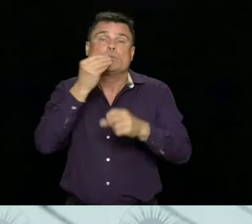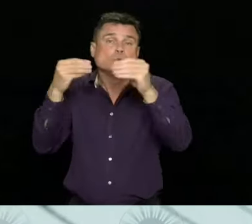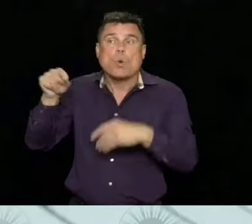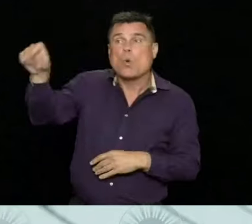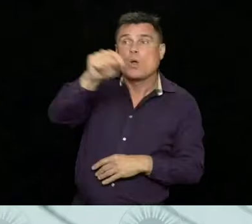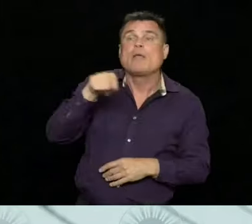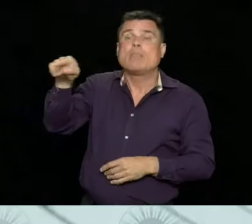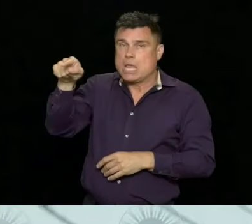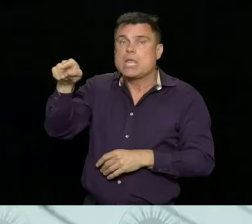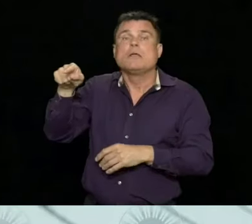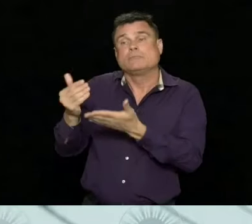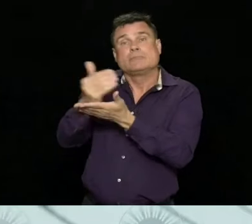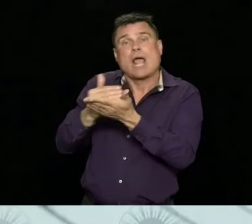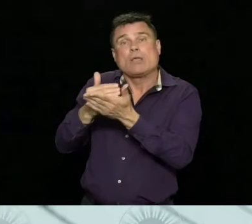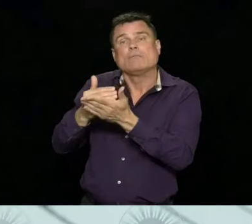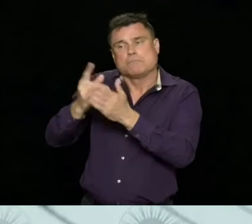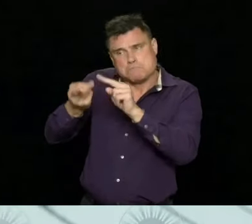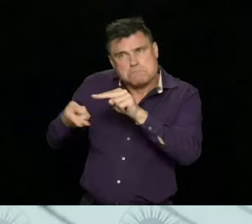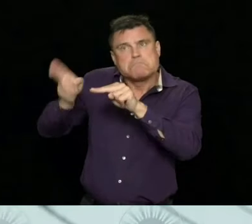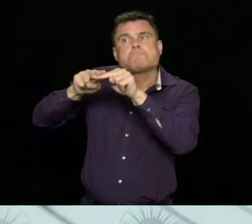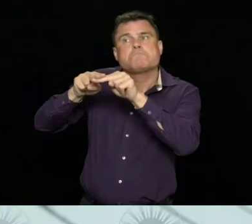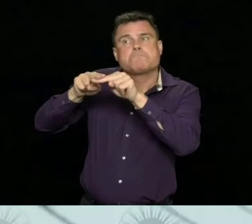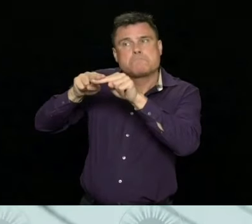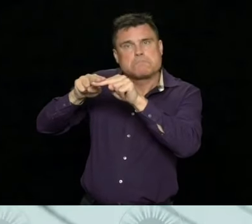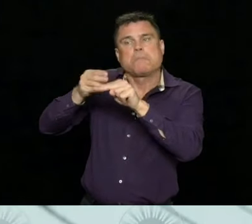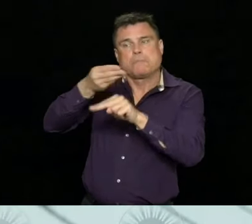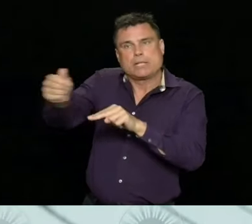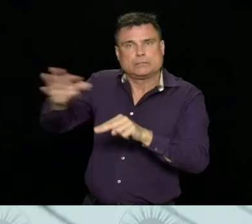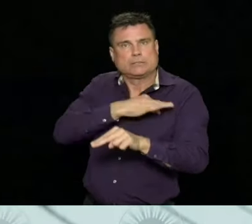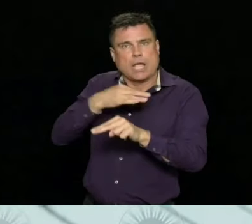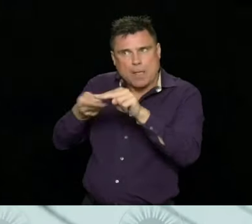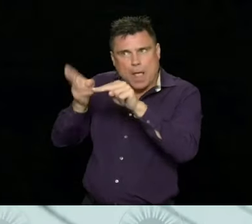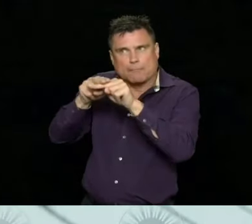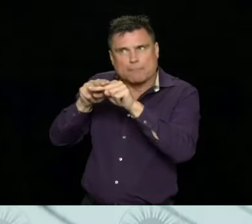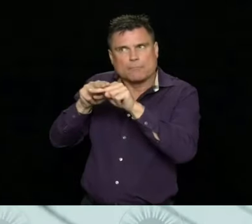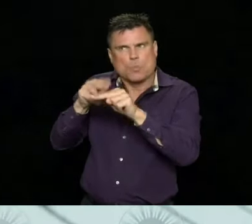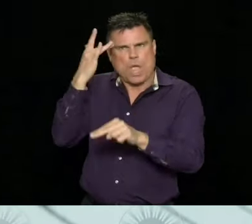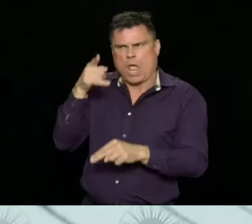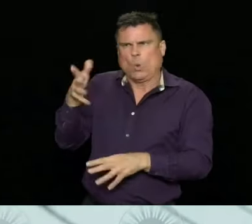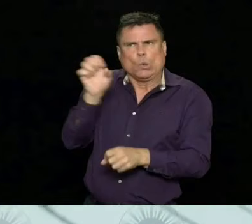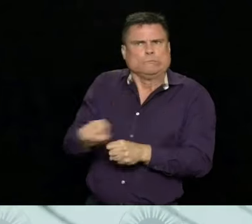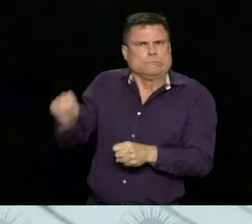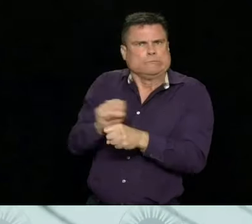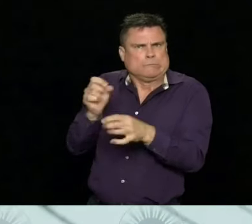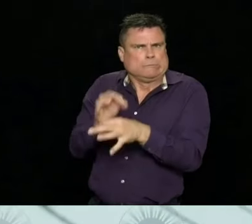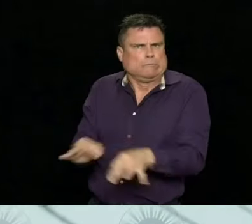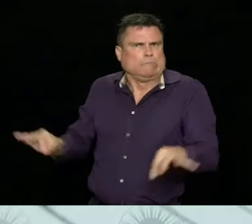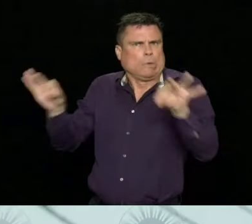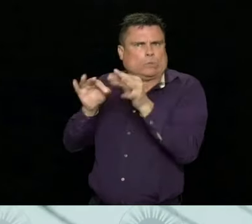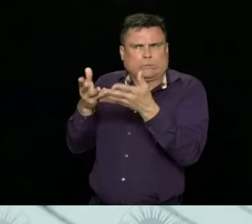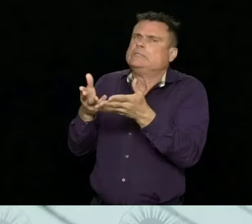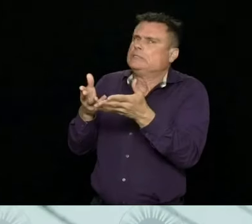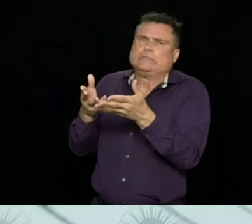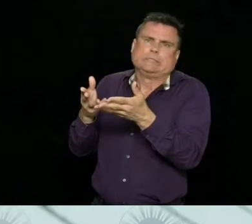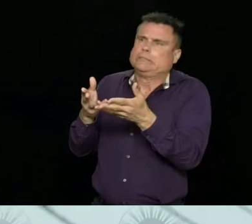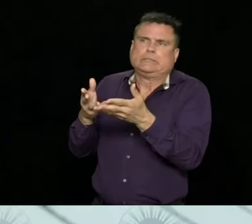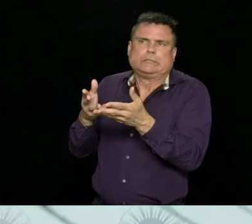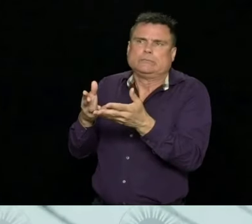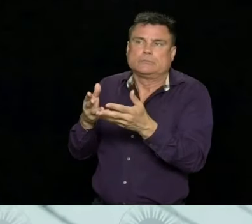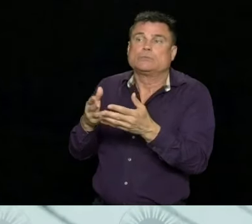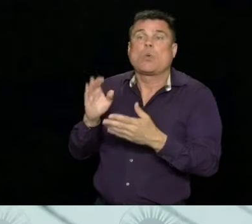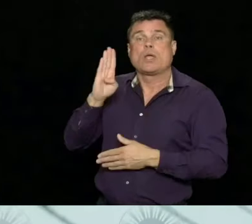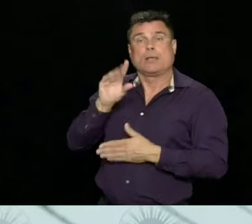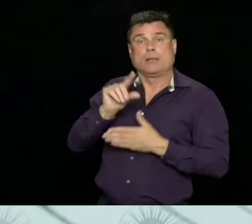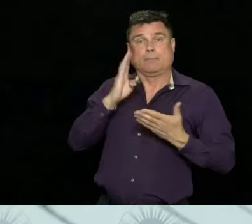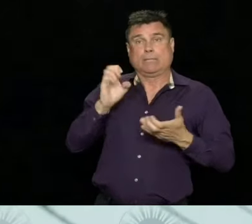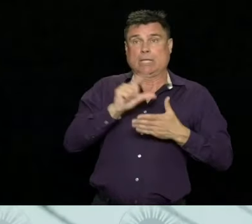recognize the work that they are providing, the services they're providing. And as a government, we have put together a number of programs to